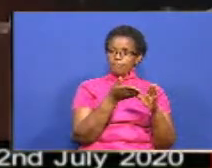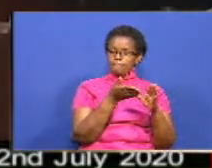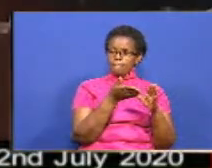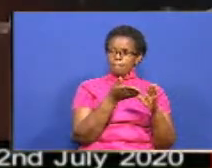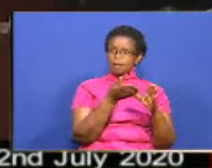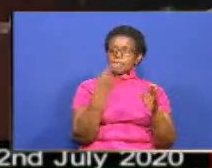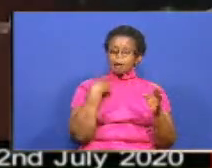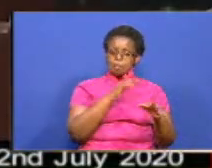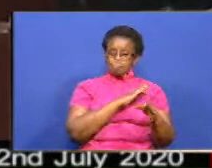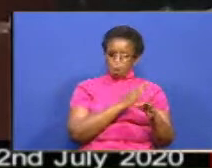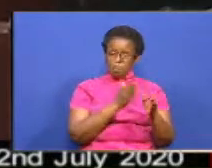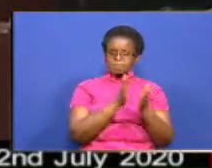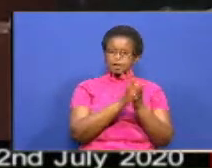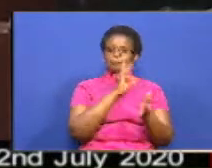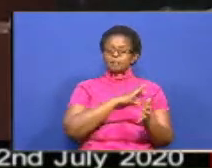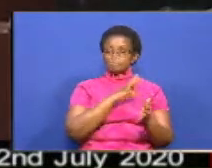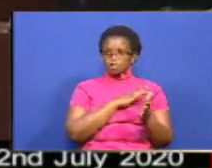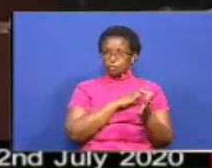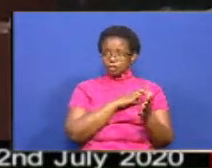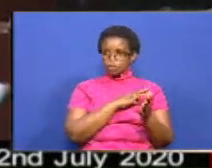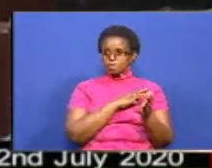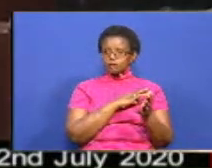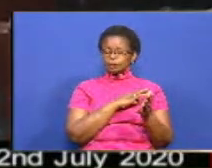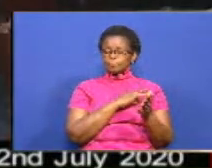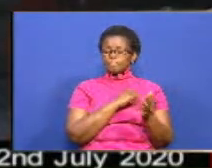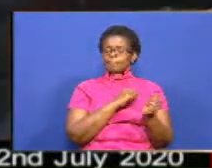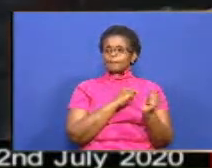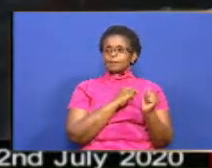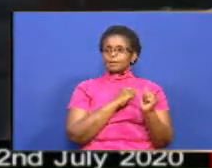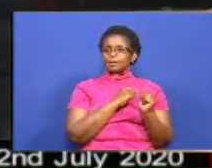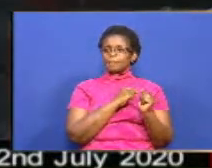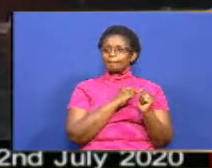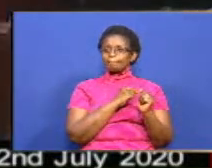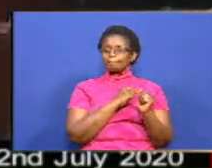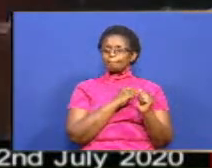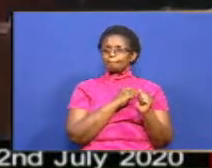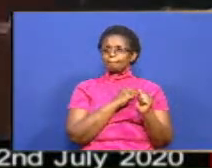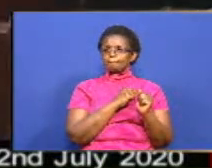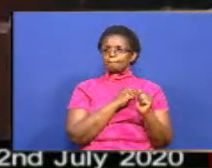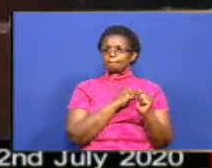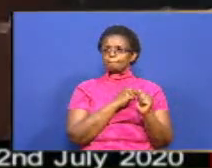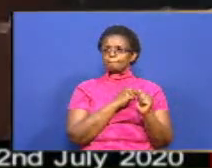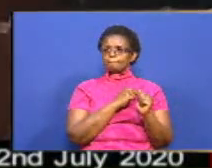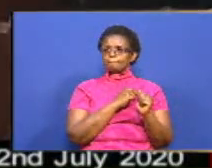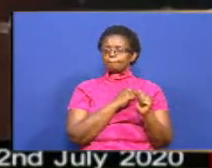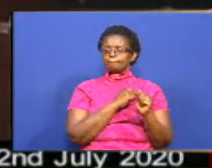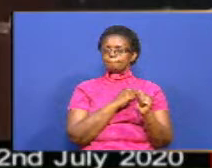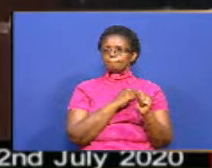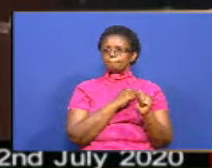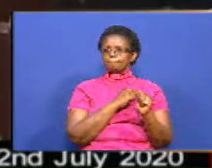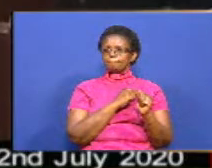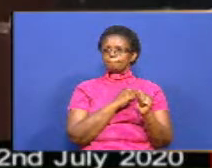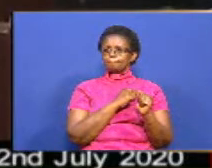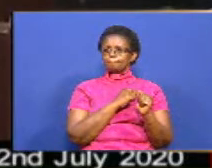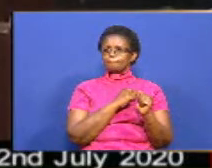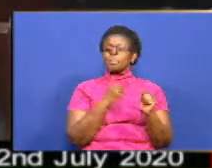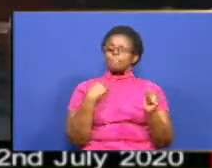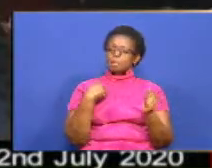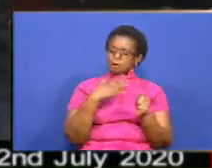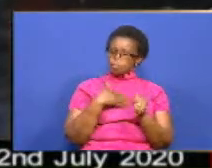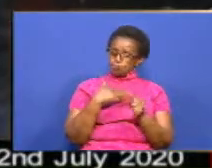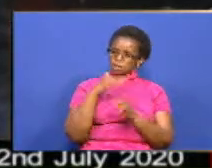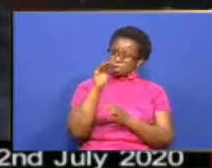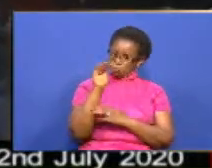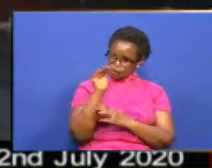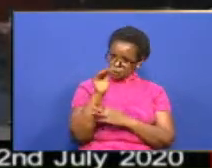powers and privileges. And because, Honorable Speaker, I intend to request that